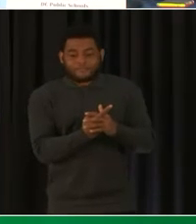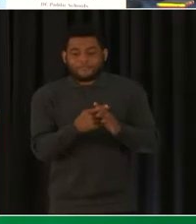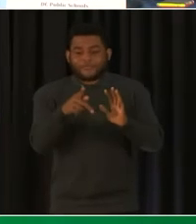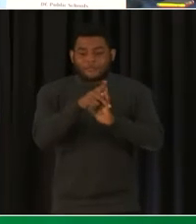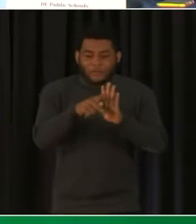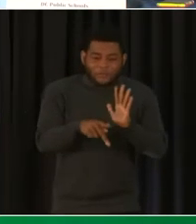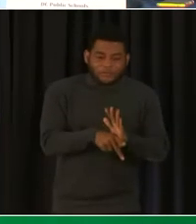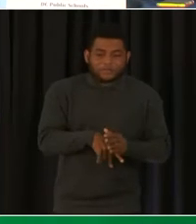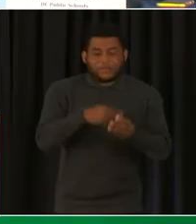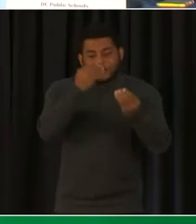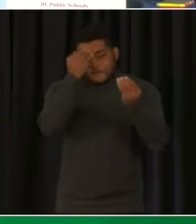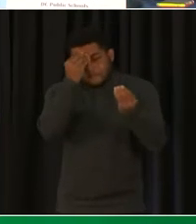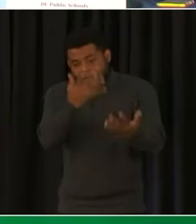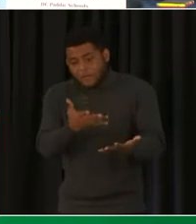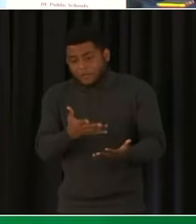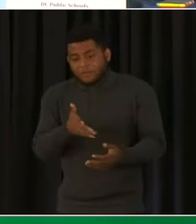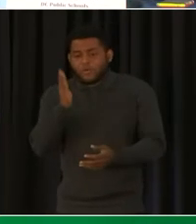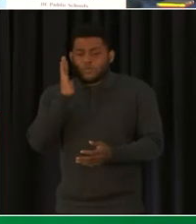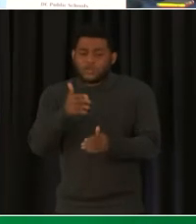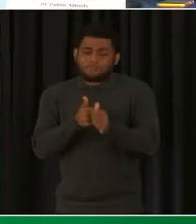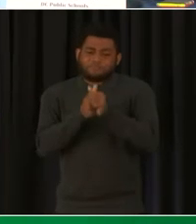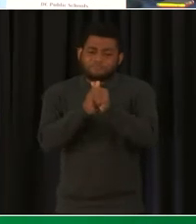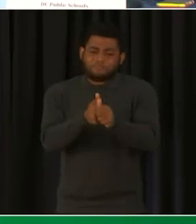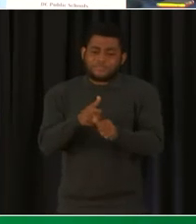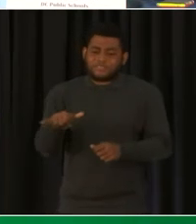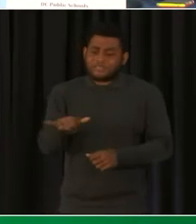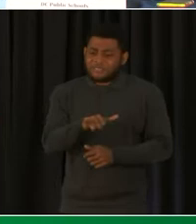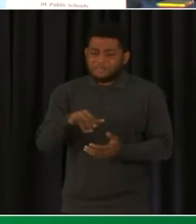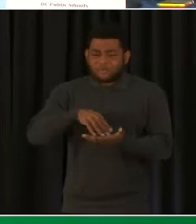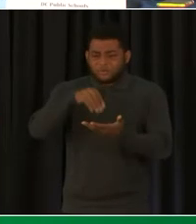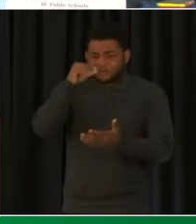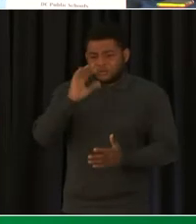those notifications will be carried out.